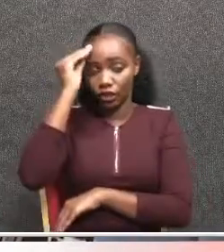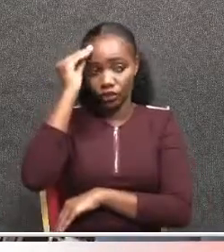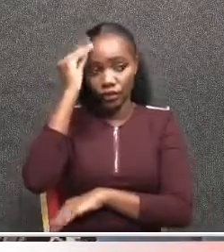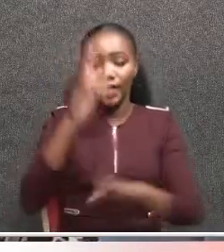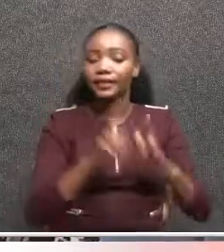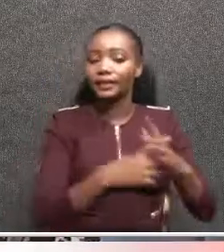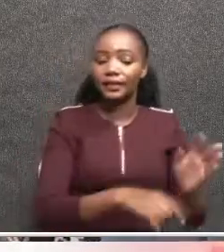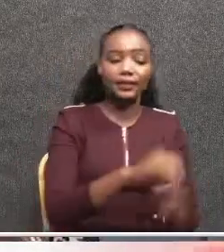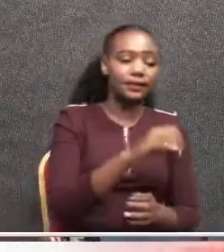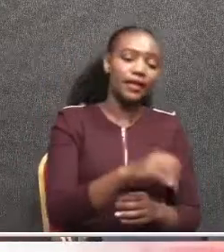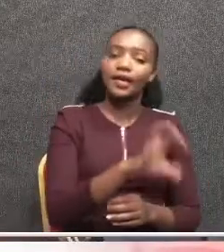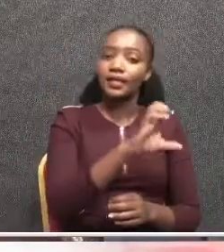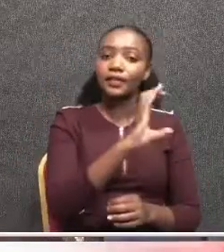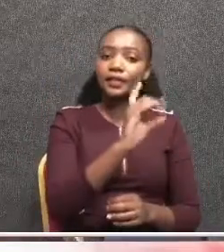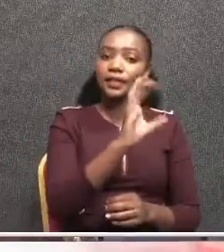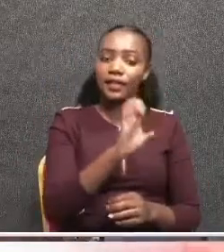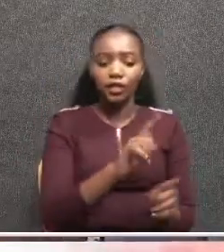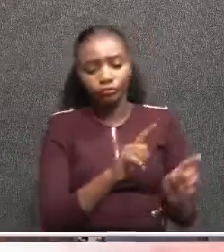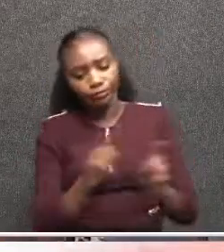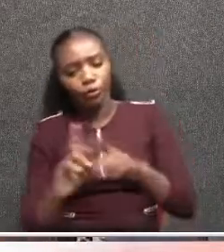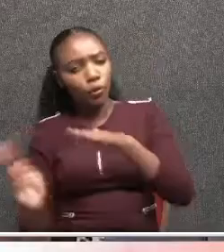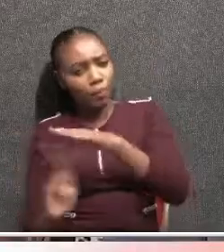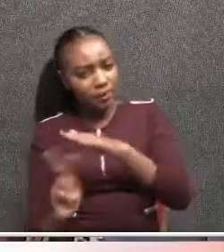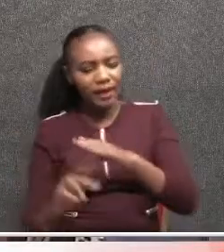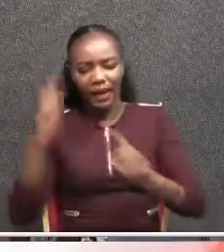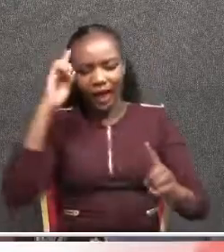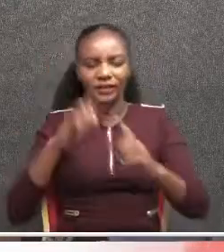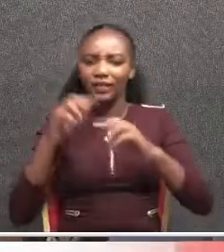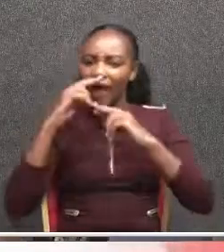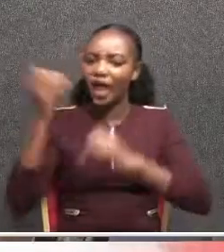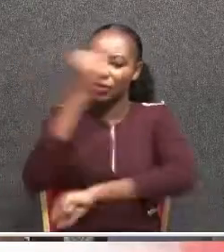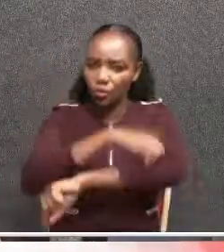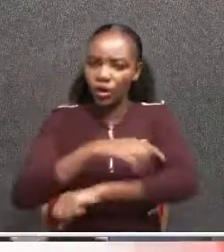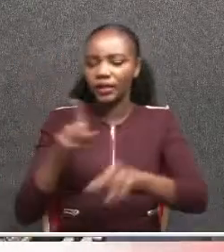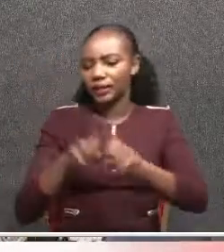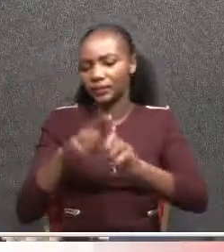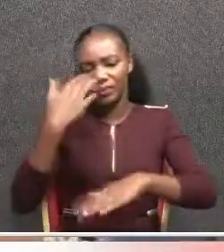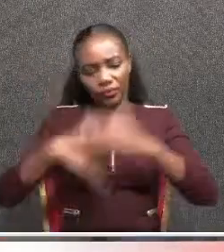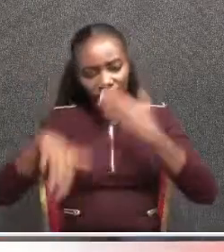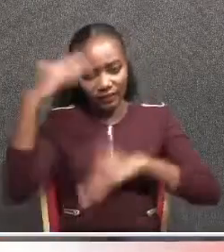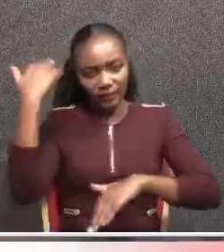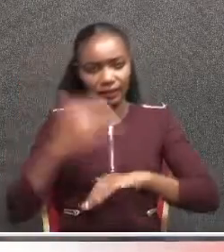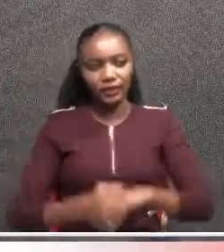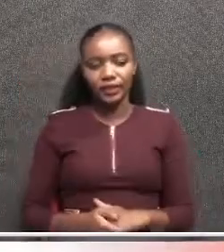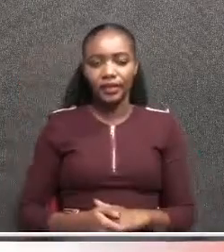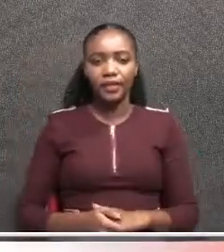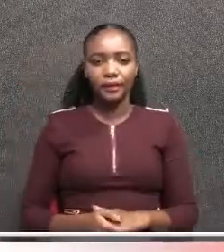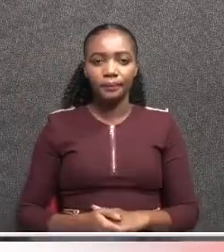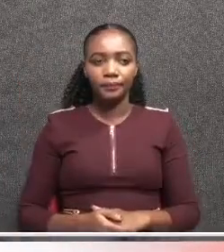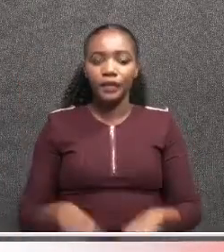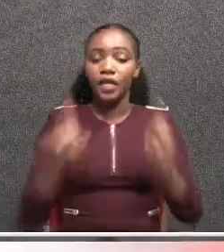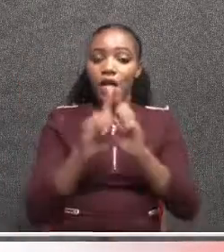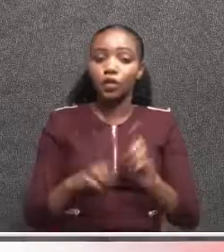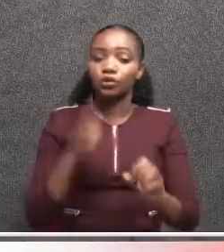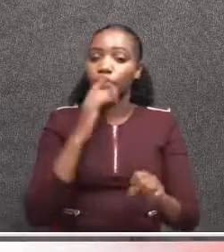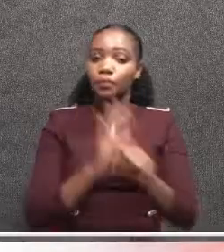nursery through primary, secondary, up to high school, up to universities. They have vowed to campaign